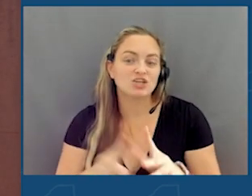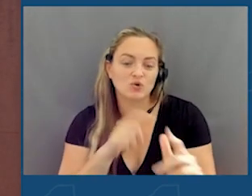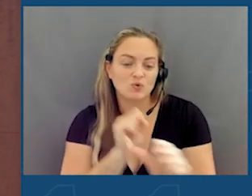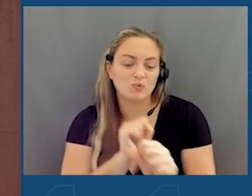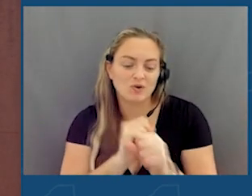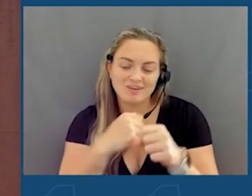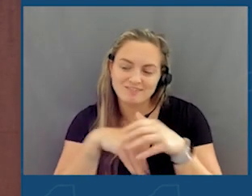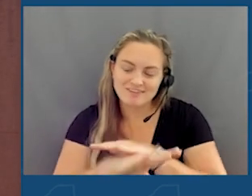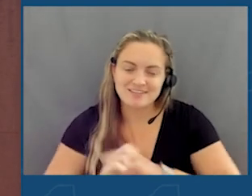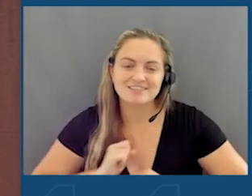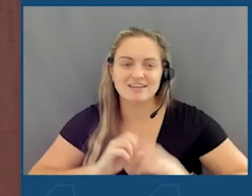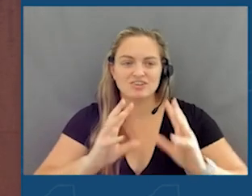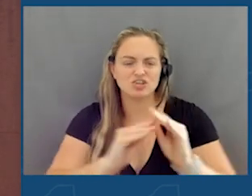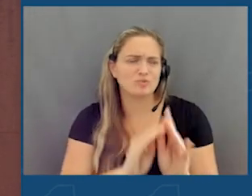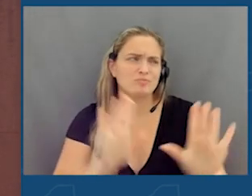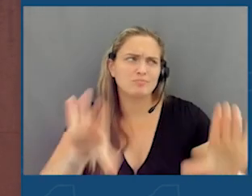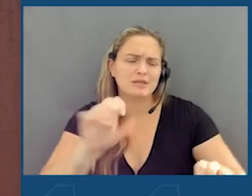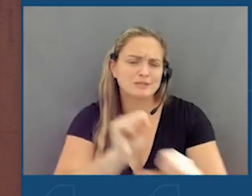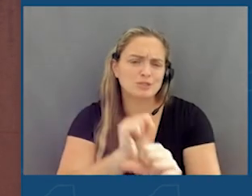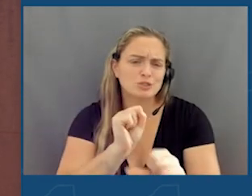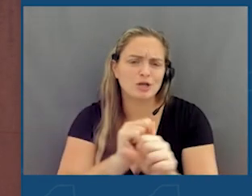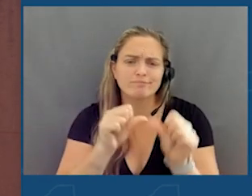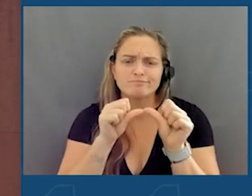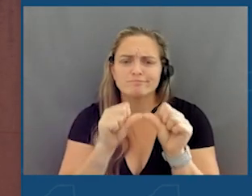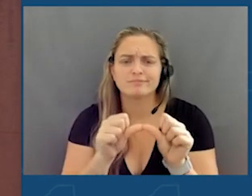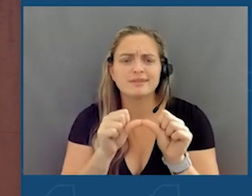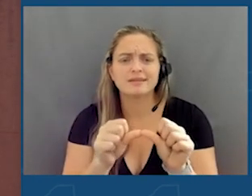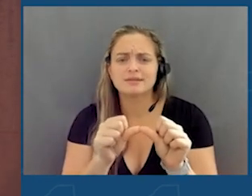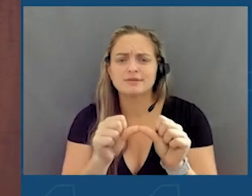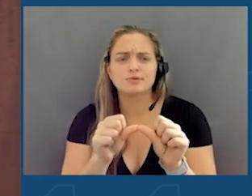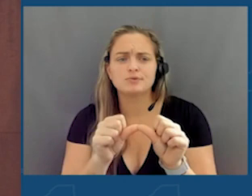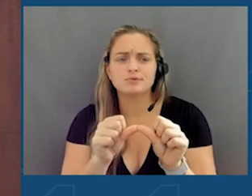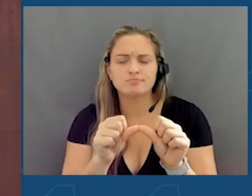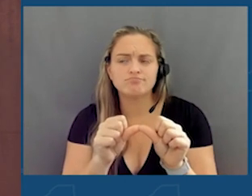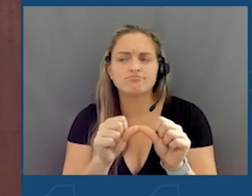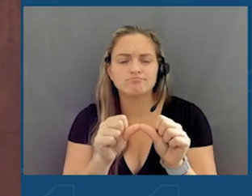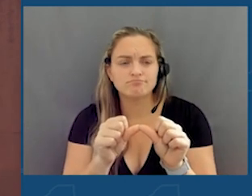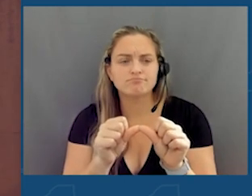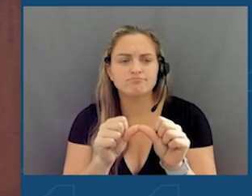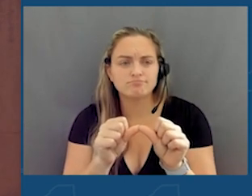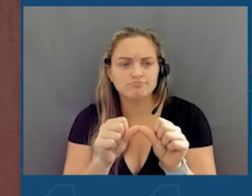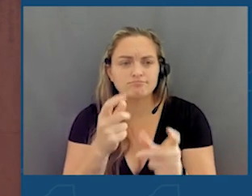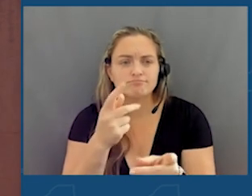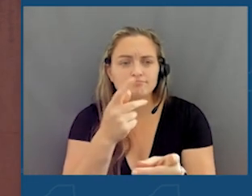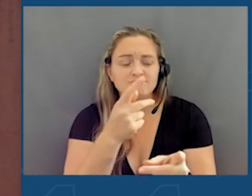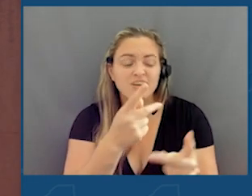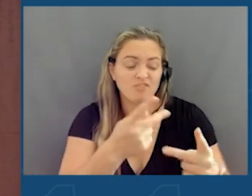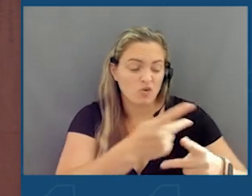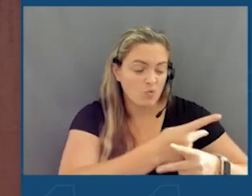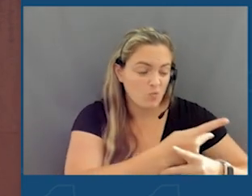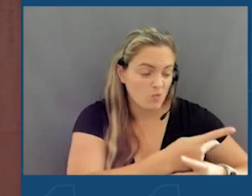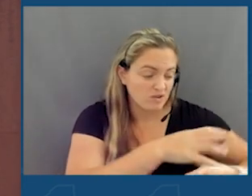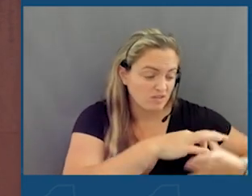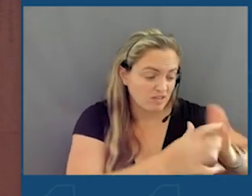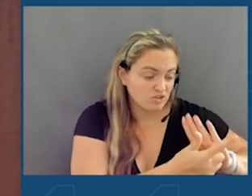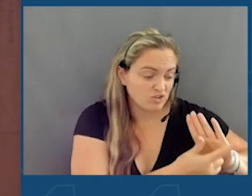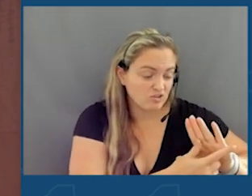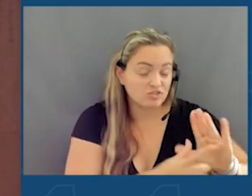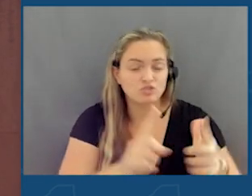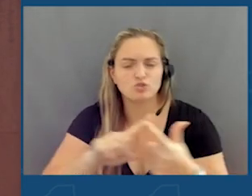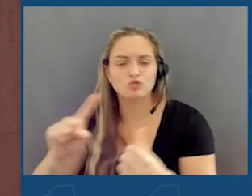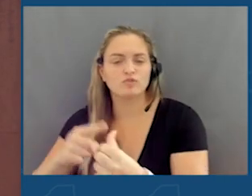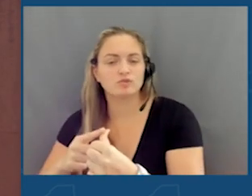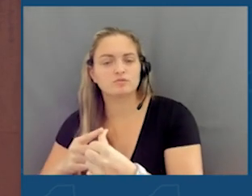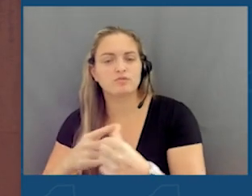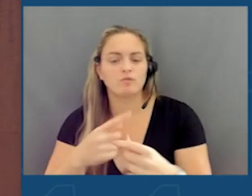Senate chamber, and he did a phenomenal job and has continued, as he likes to put it, taking New York from worst in terms of our election laws to first. And